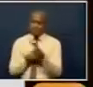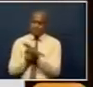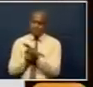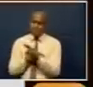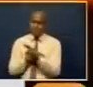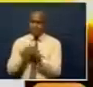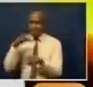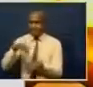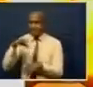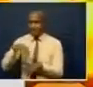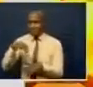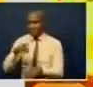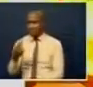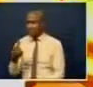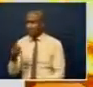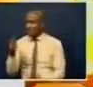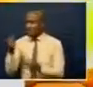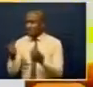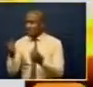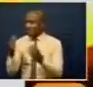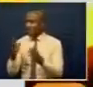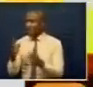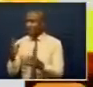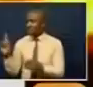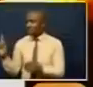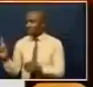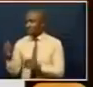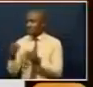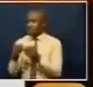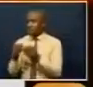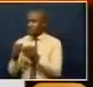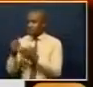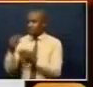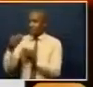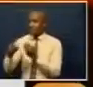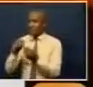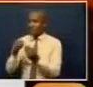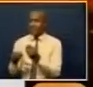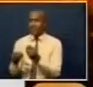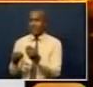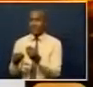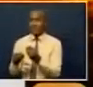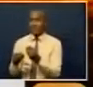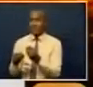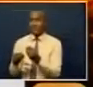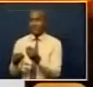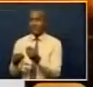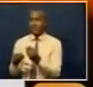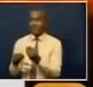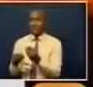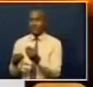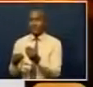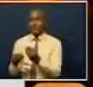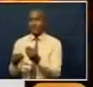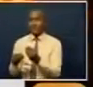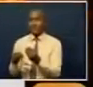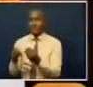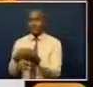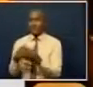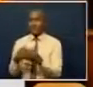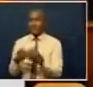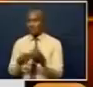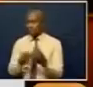a matatu, and the driver went out, bought bananas. They ate those bananas, and they quickly, in quick succession, tossed those bananas up. So I